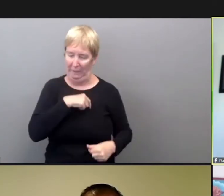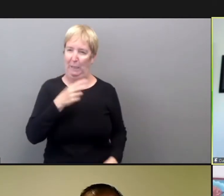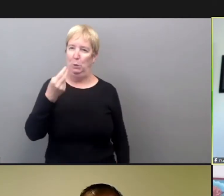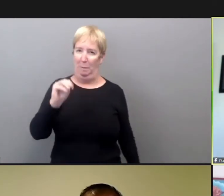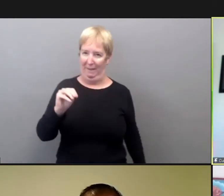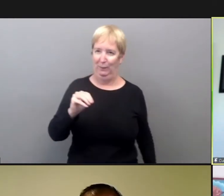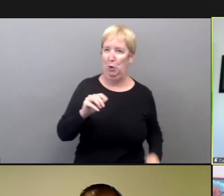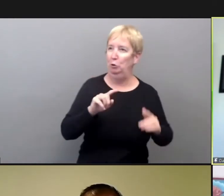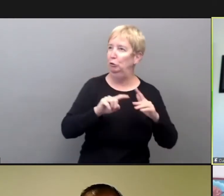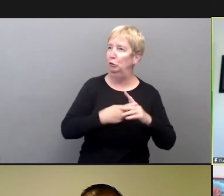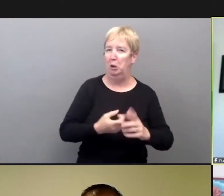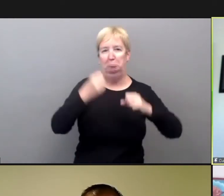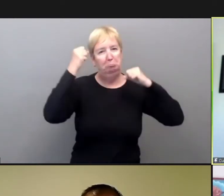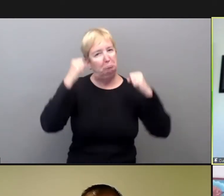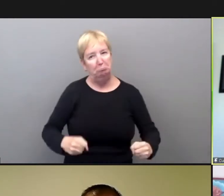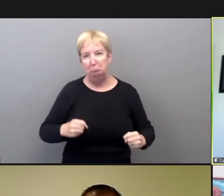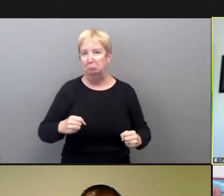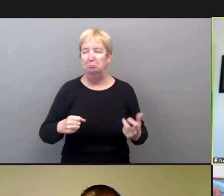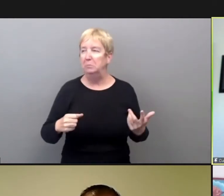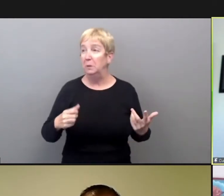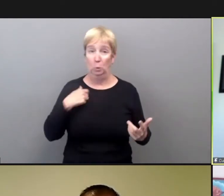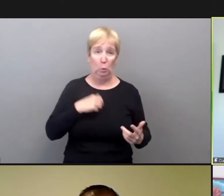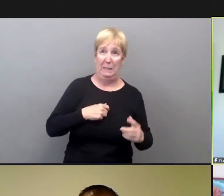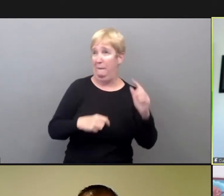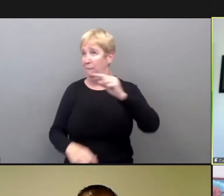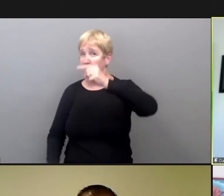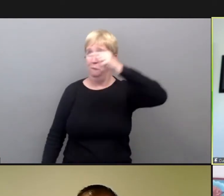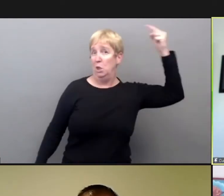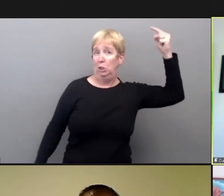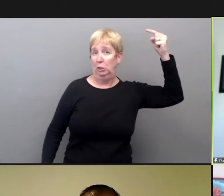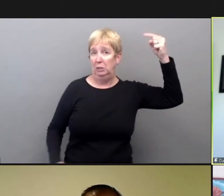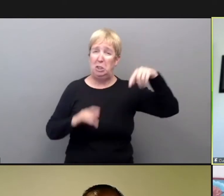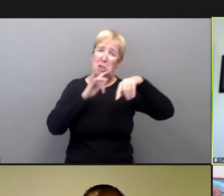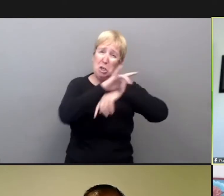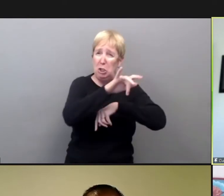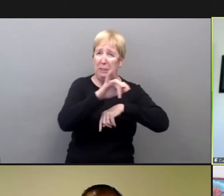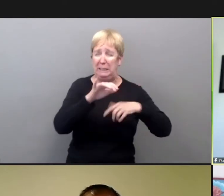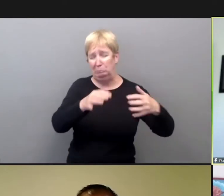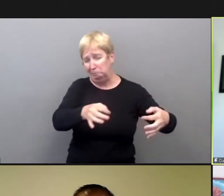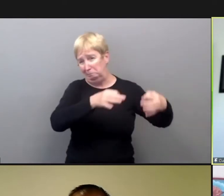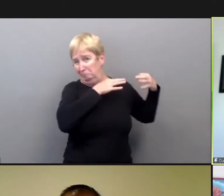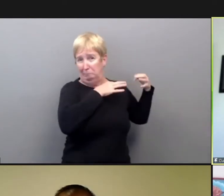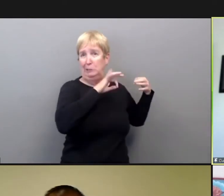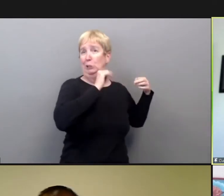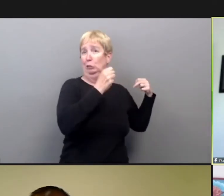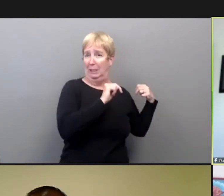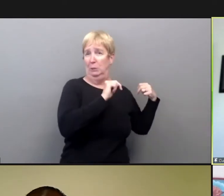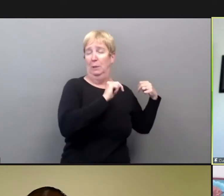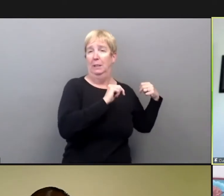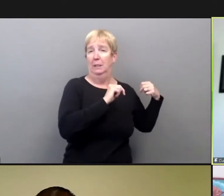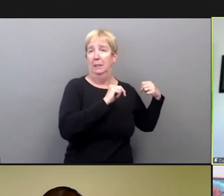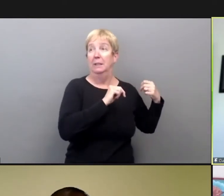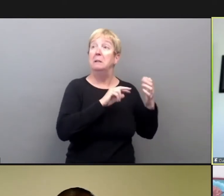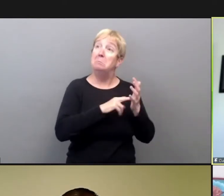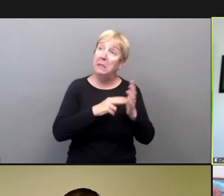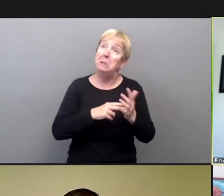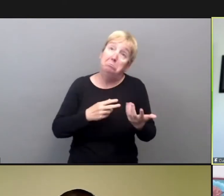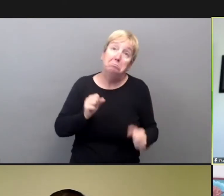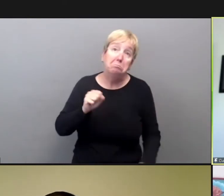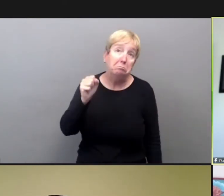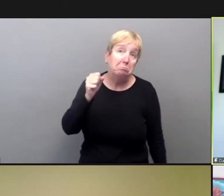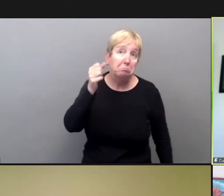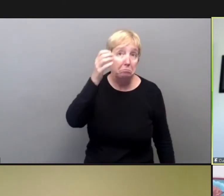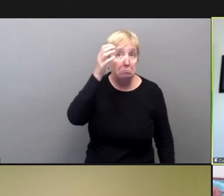vaccinated, we were #1 in the country for a really long time. So it makes sense to me that one